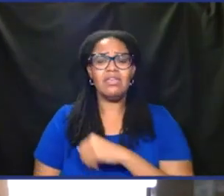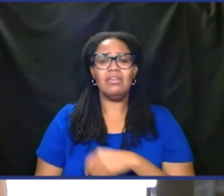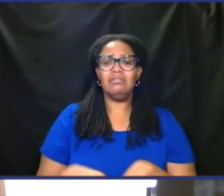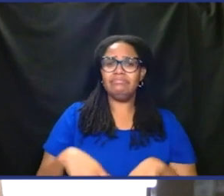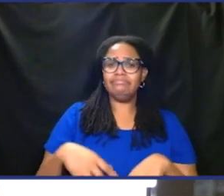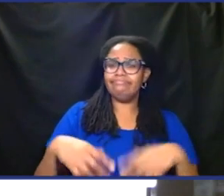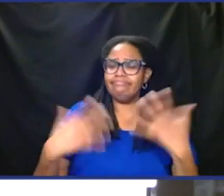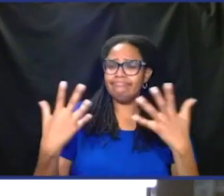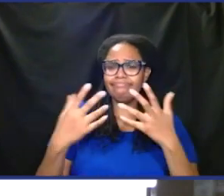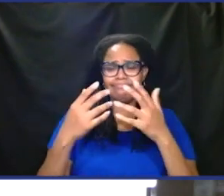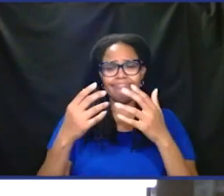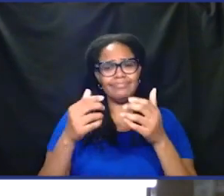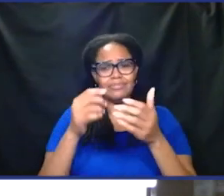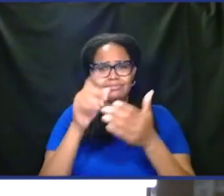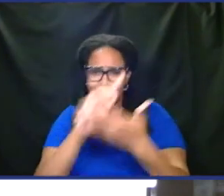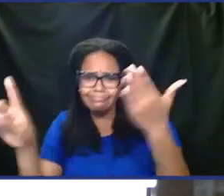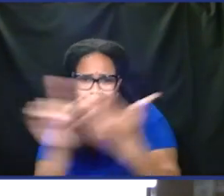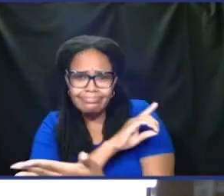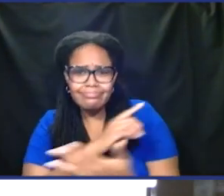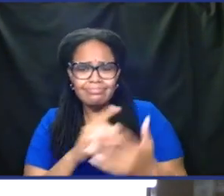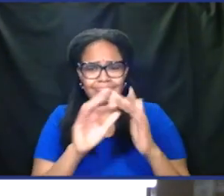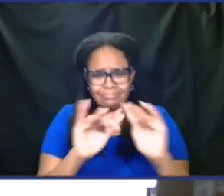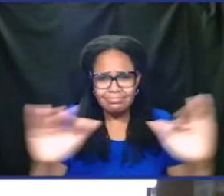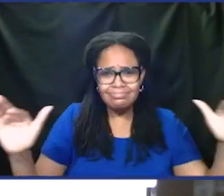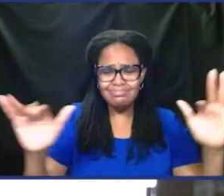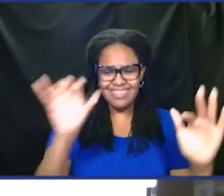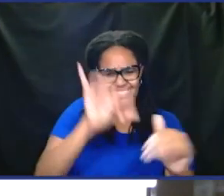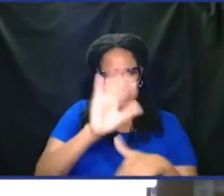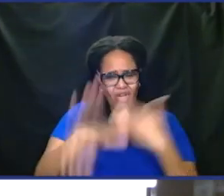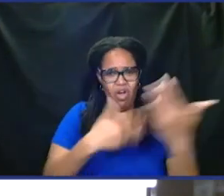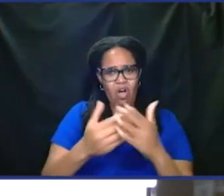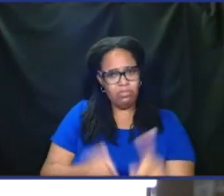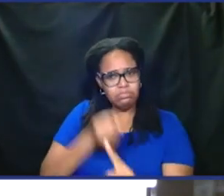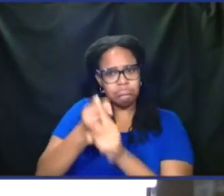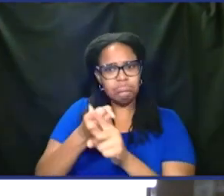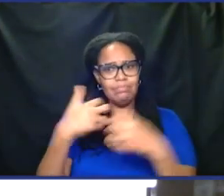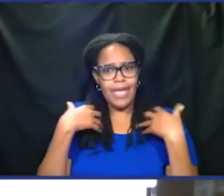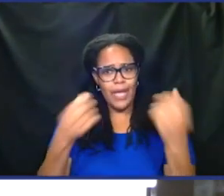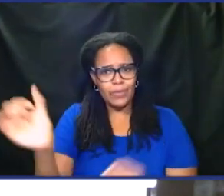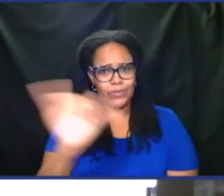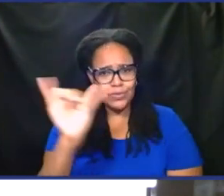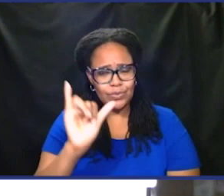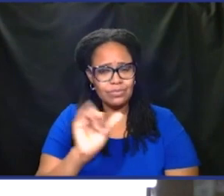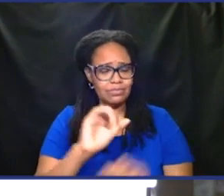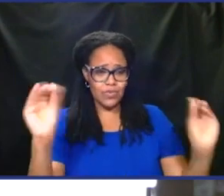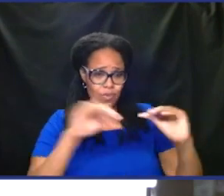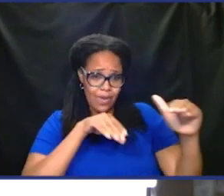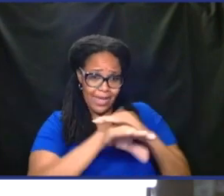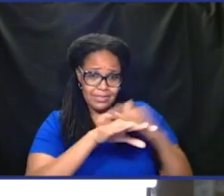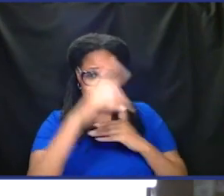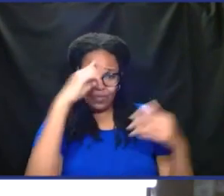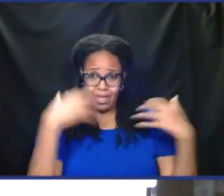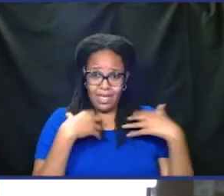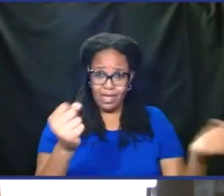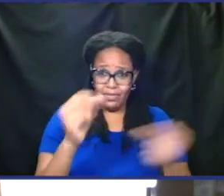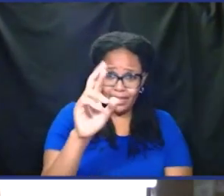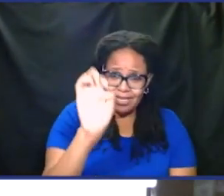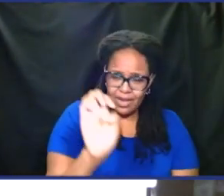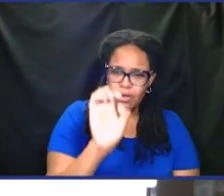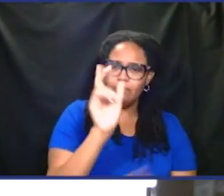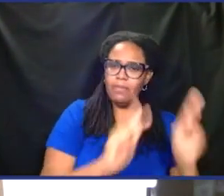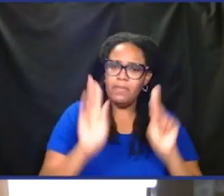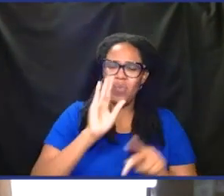to health. And without equitable access to healthcare, people suffer needlessly. And so I ask you,